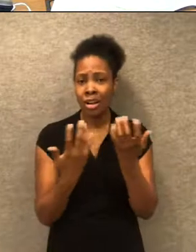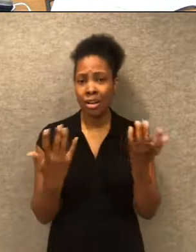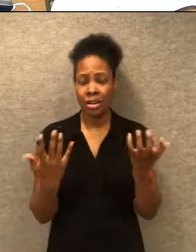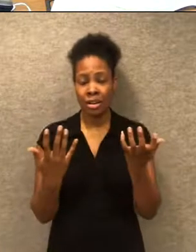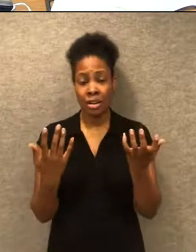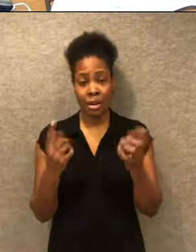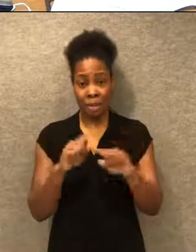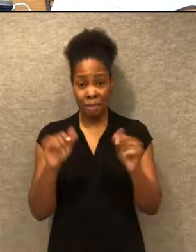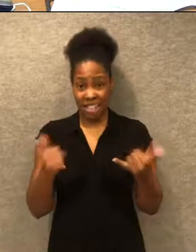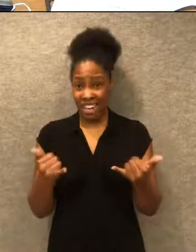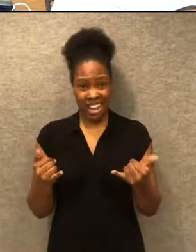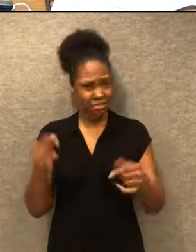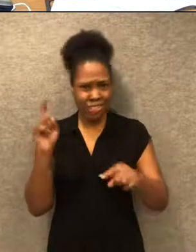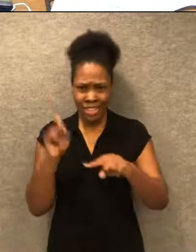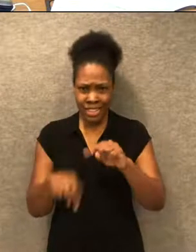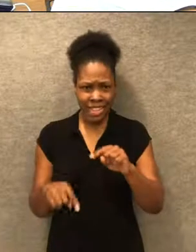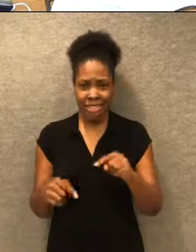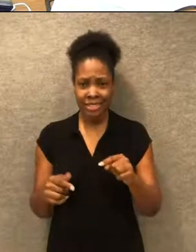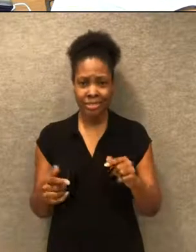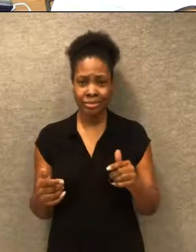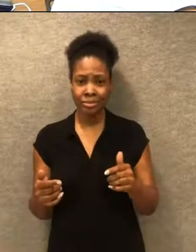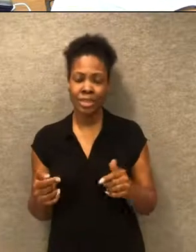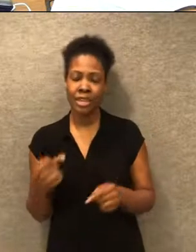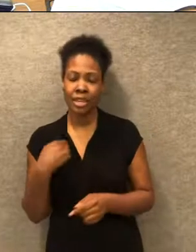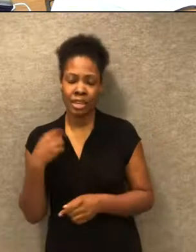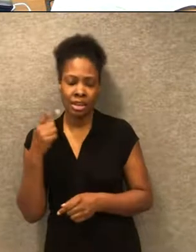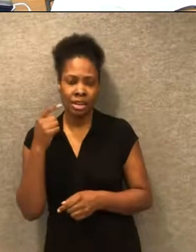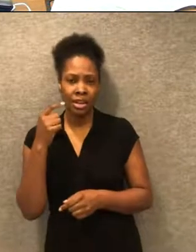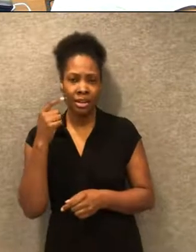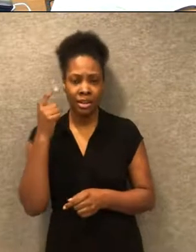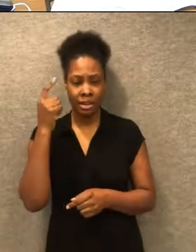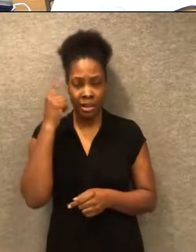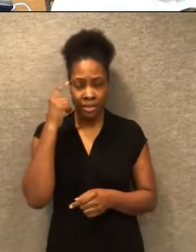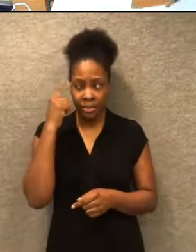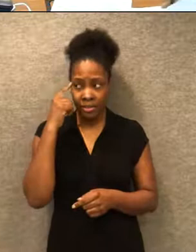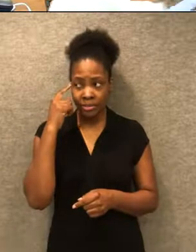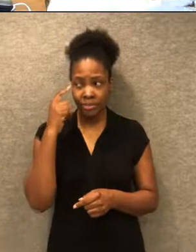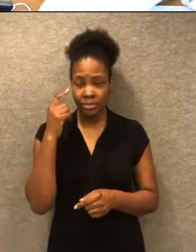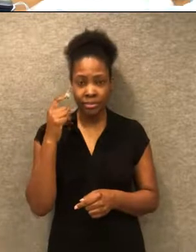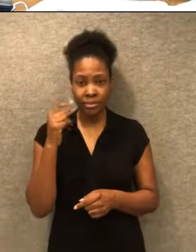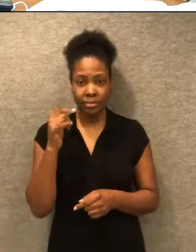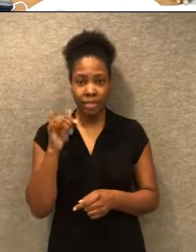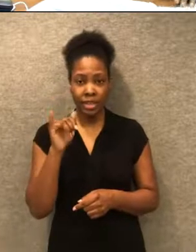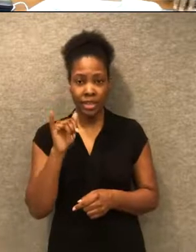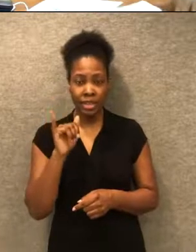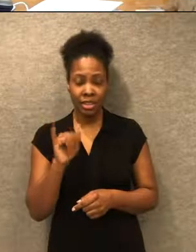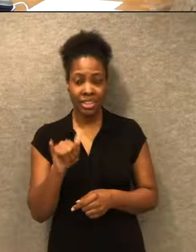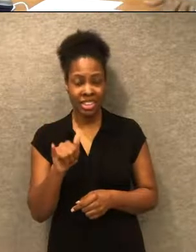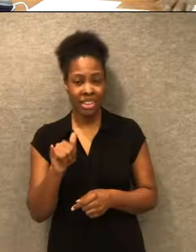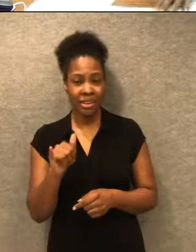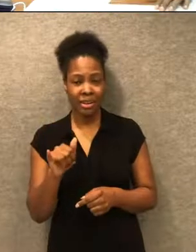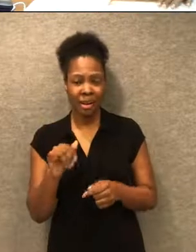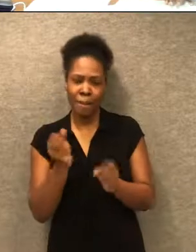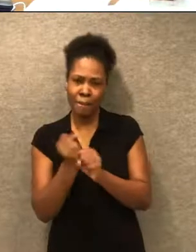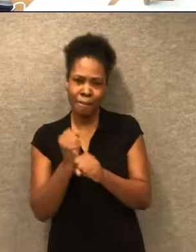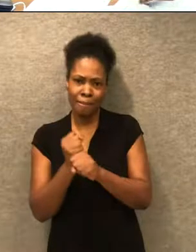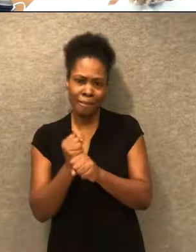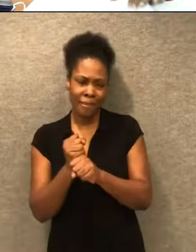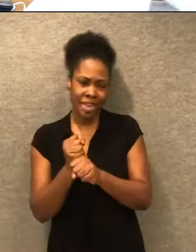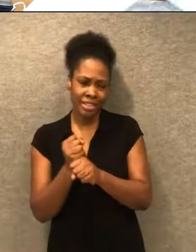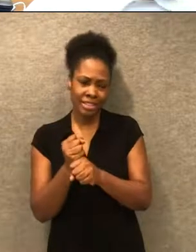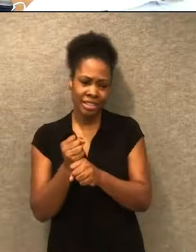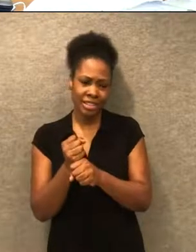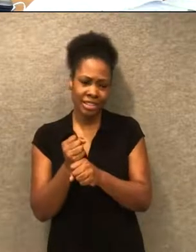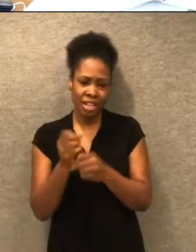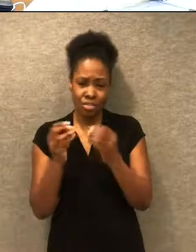we can't do that in this current environment. And I think it's, you know, I think that that's a greater loss, and it complicates the grieving